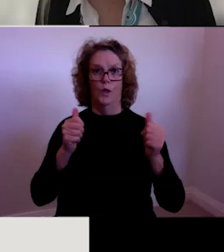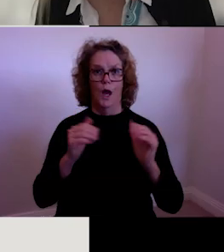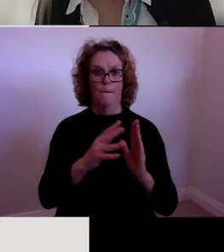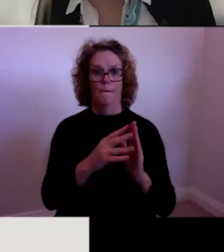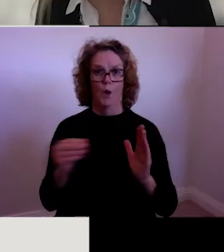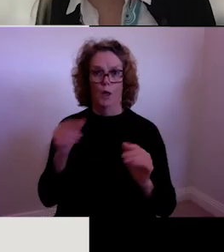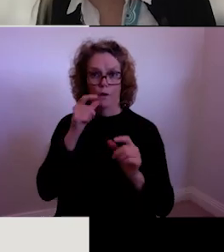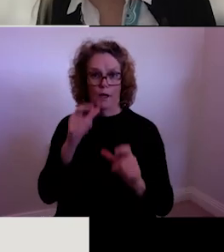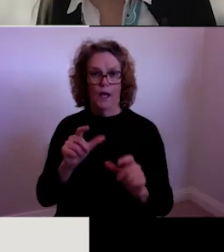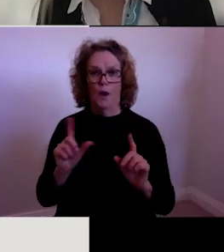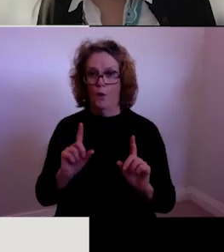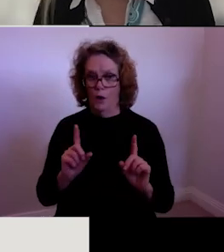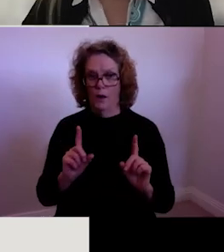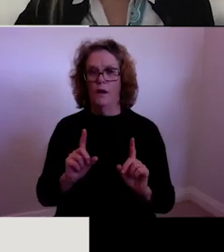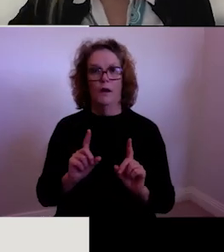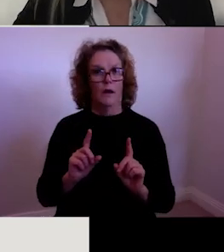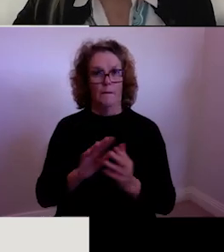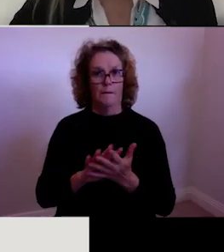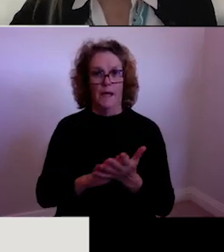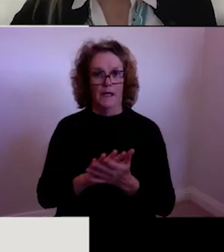her daughter, Olivia.